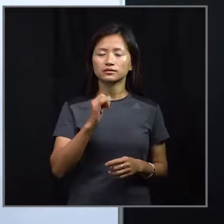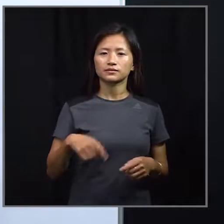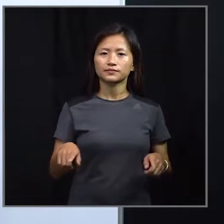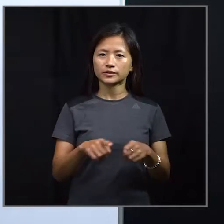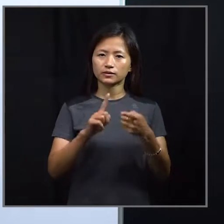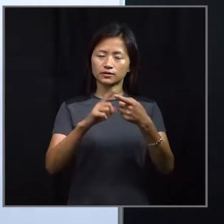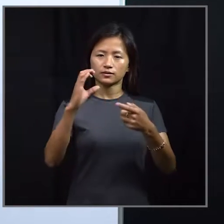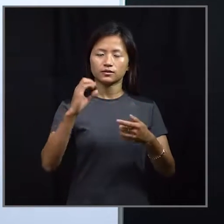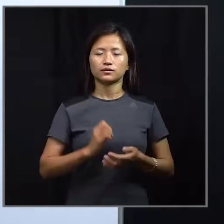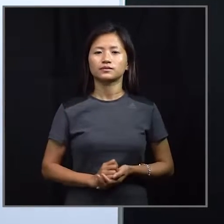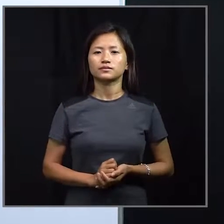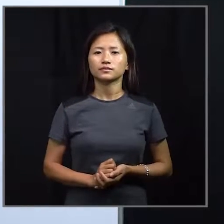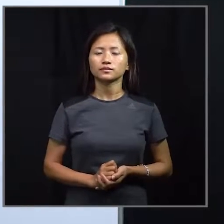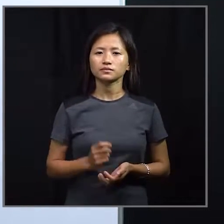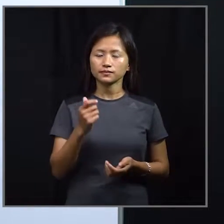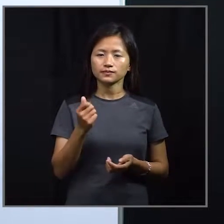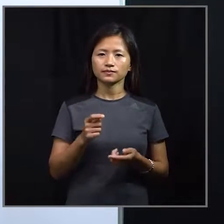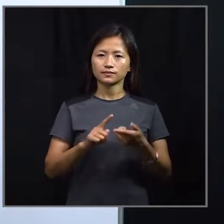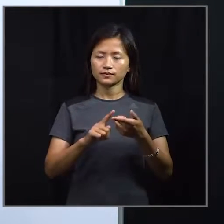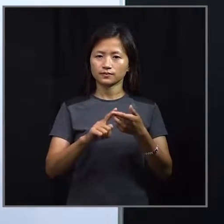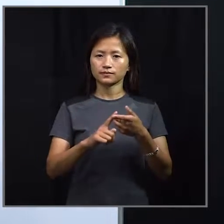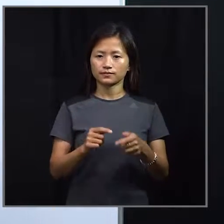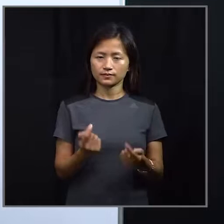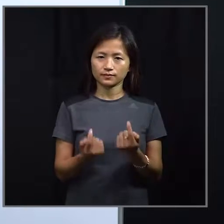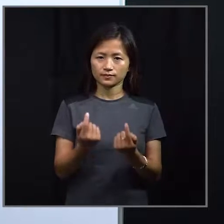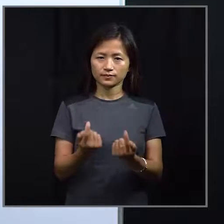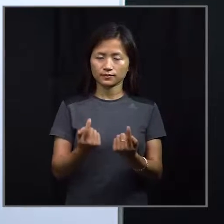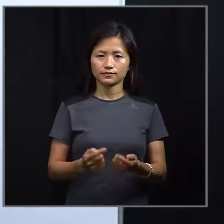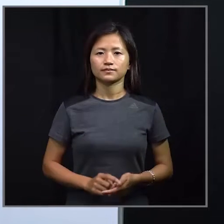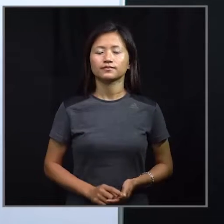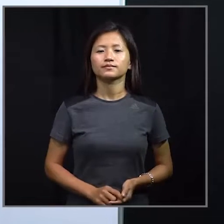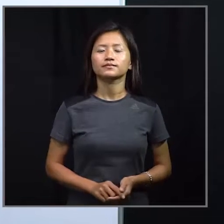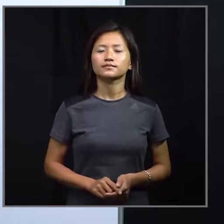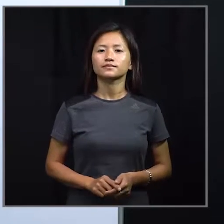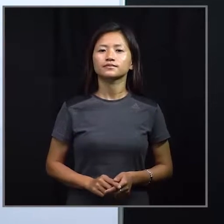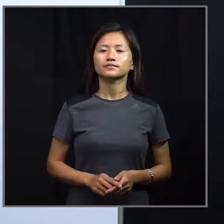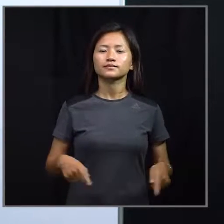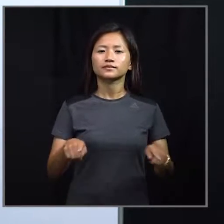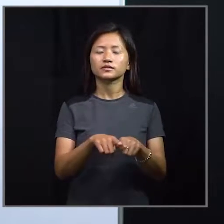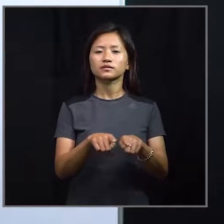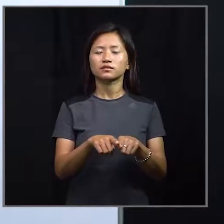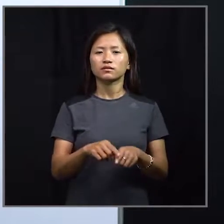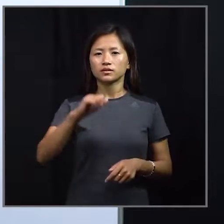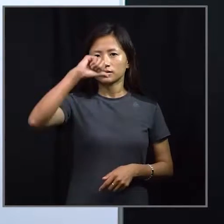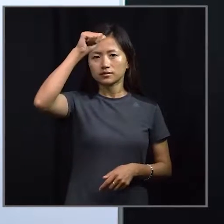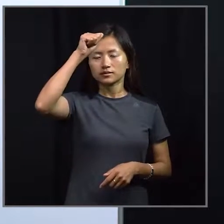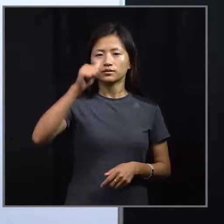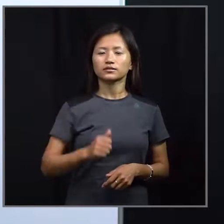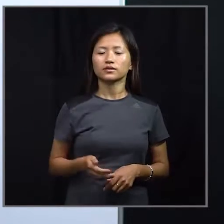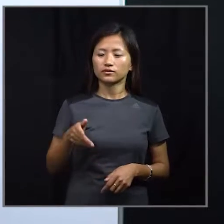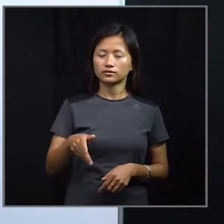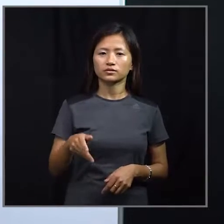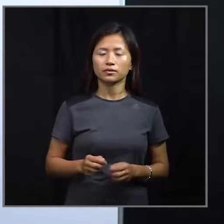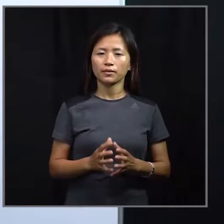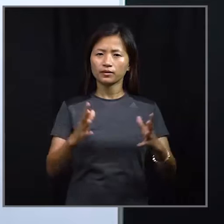an economy. Understood? So likewise, you know, in India itself also, there are